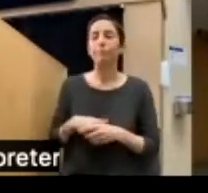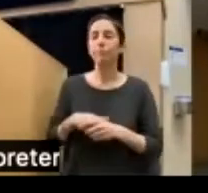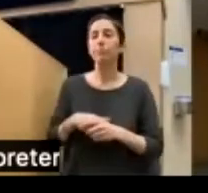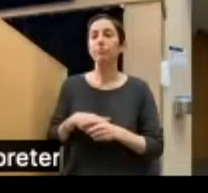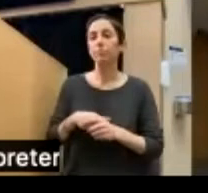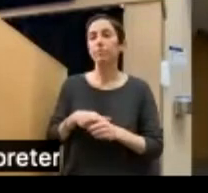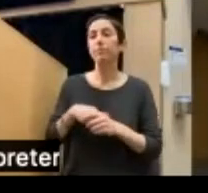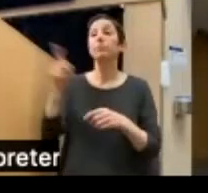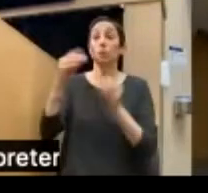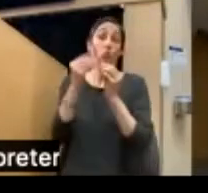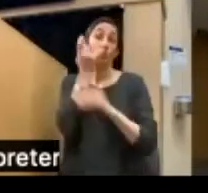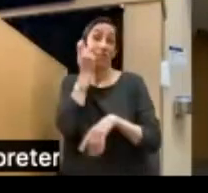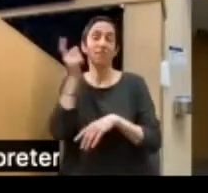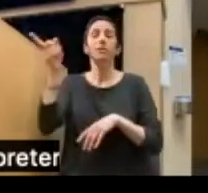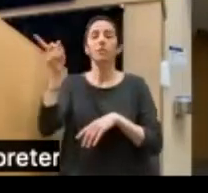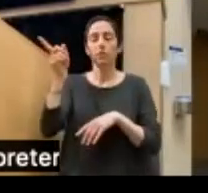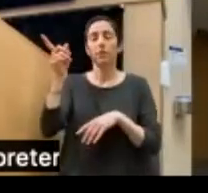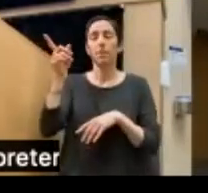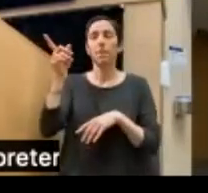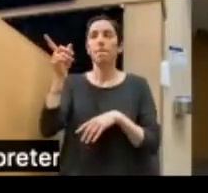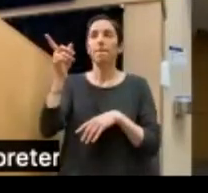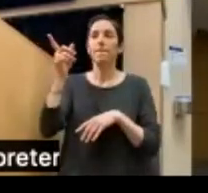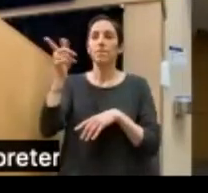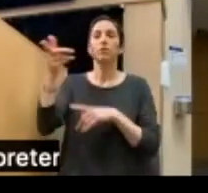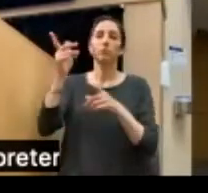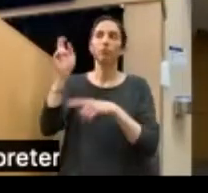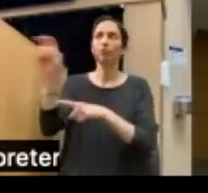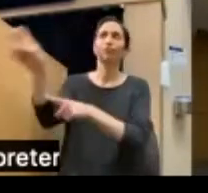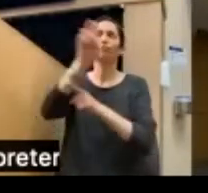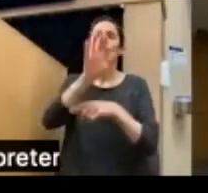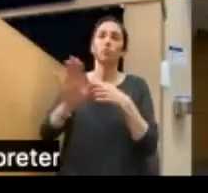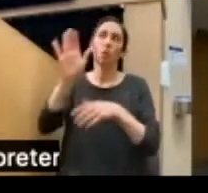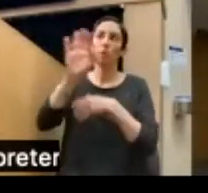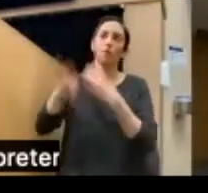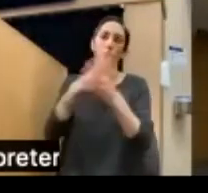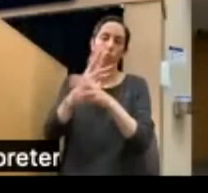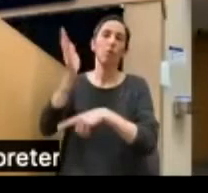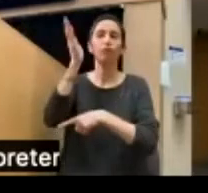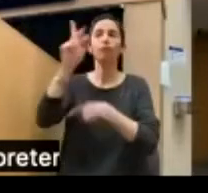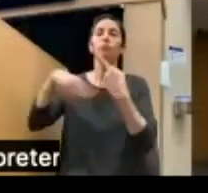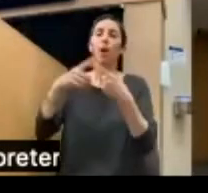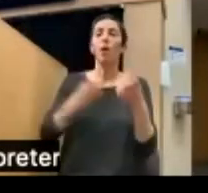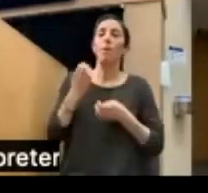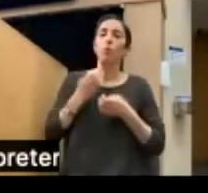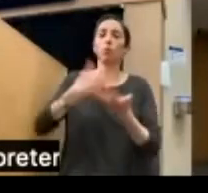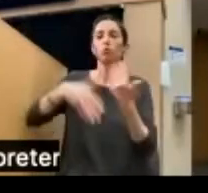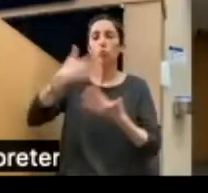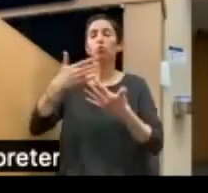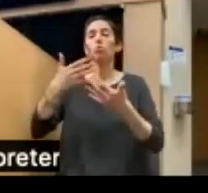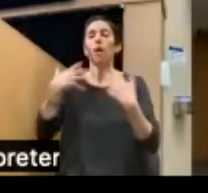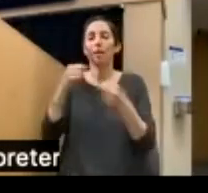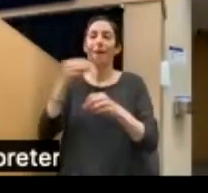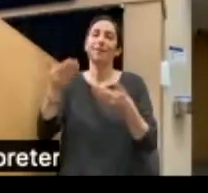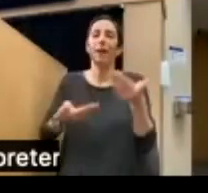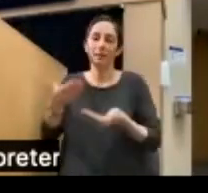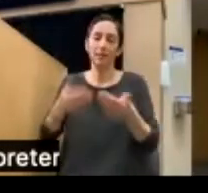She has more recently been given lectures across the globe on emotional and social health and kindness, and she has written